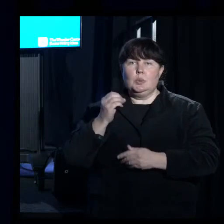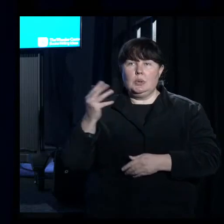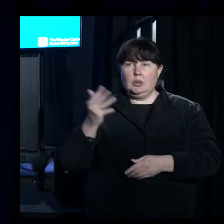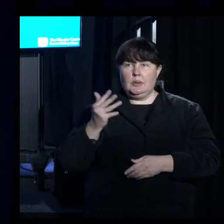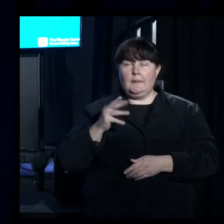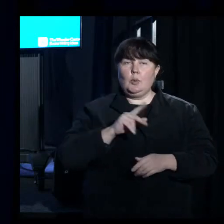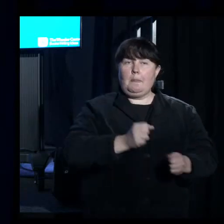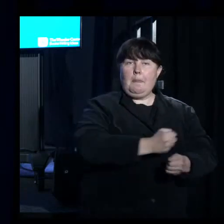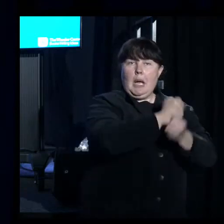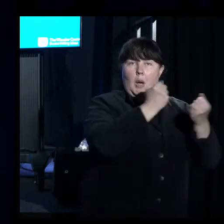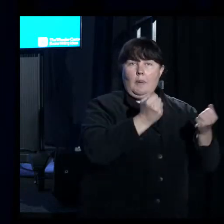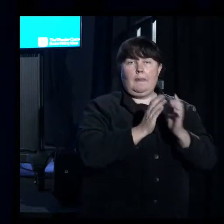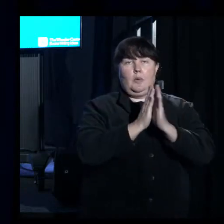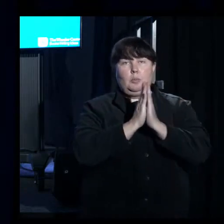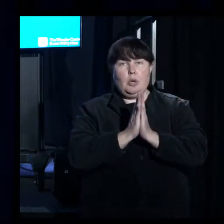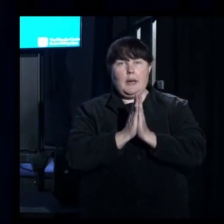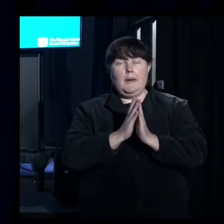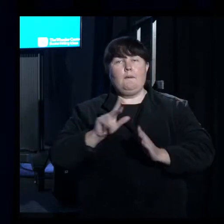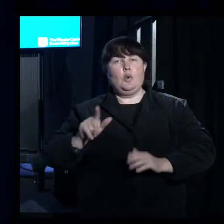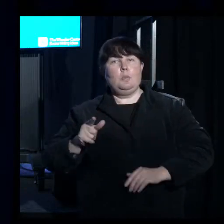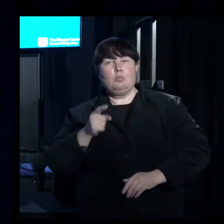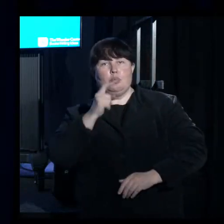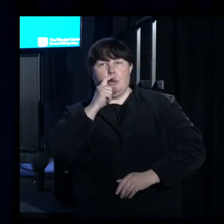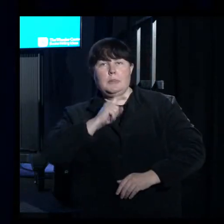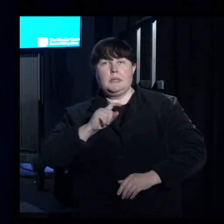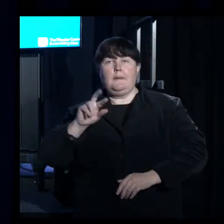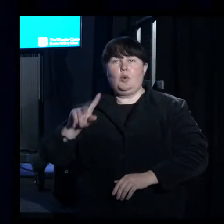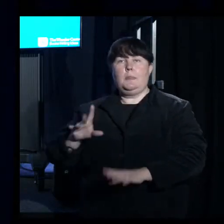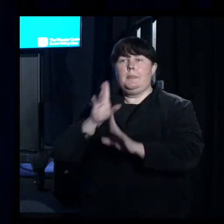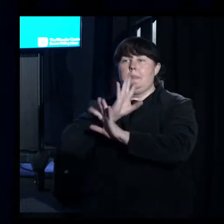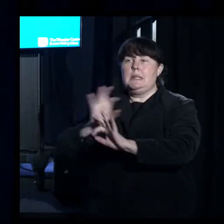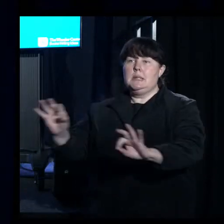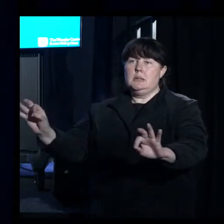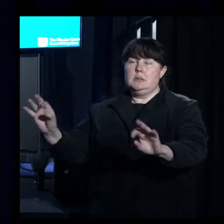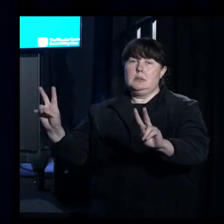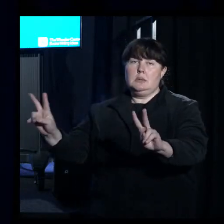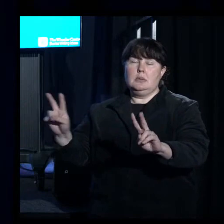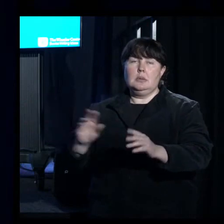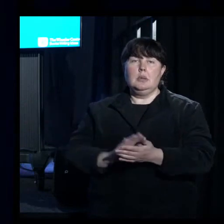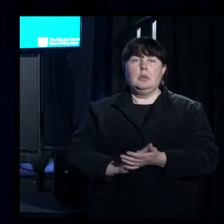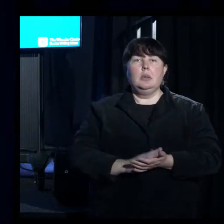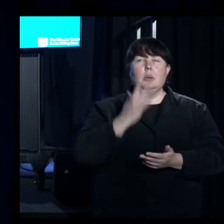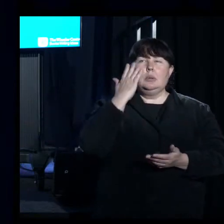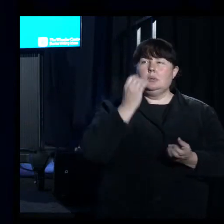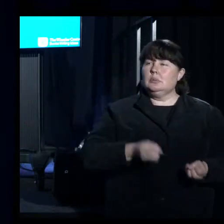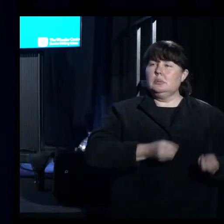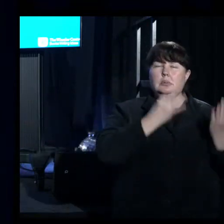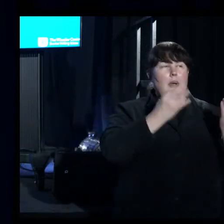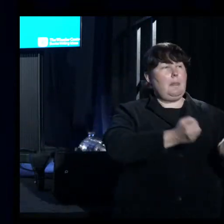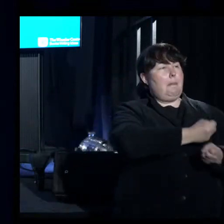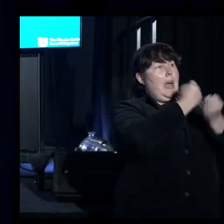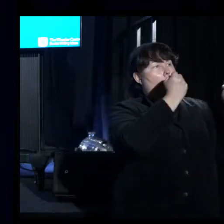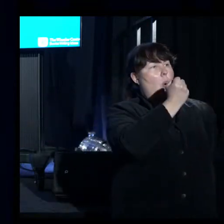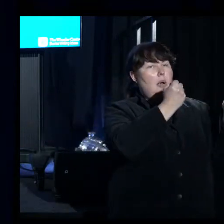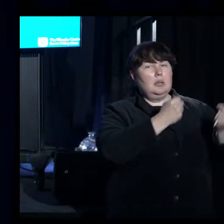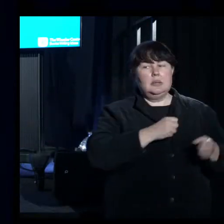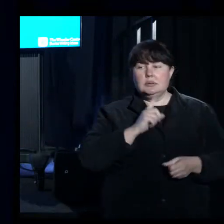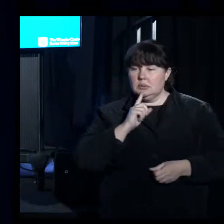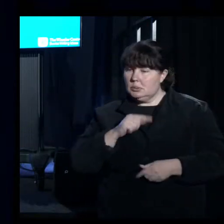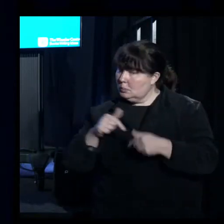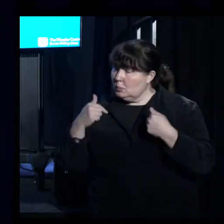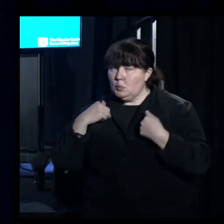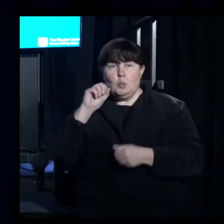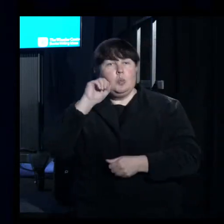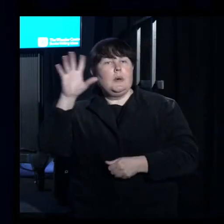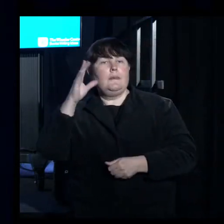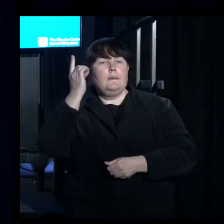for Promise, for Peace. In the absence of power, say we will not forget. In